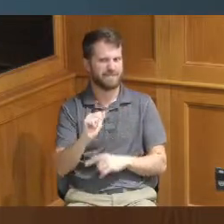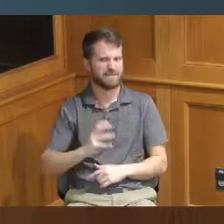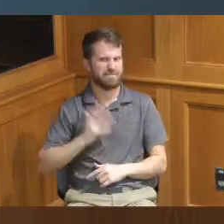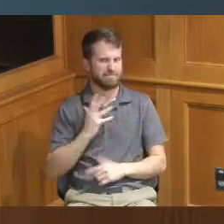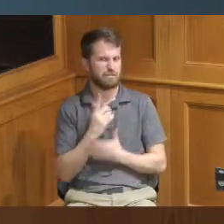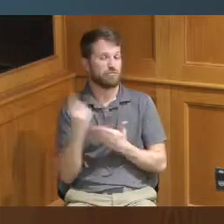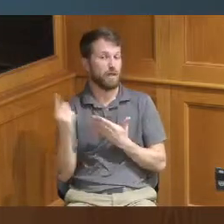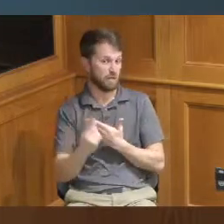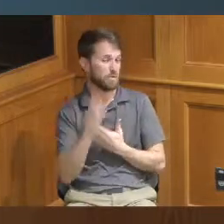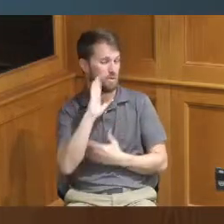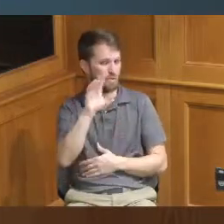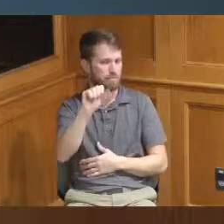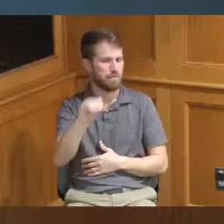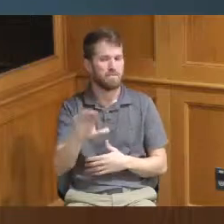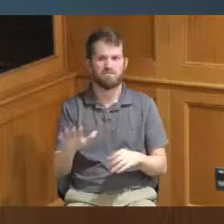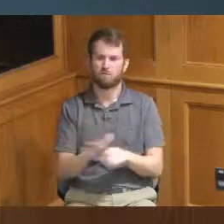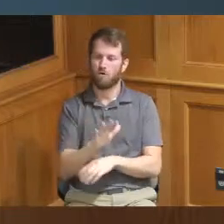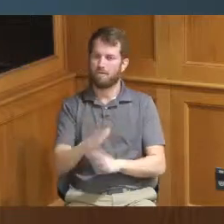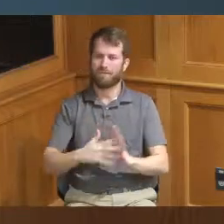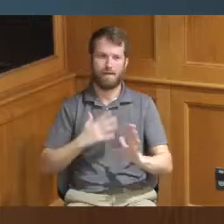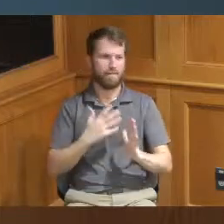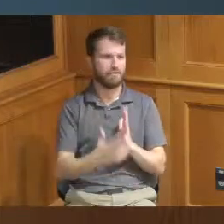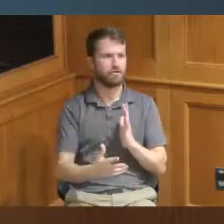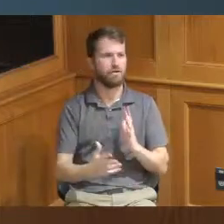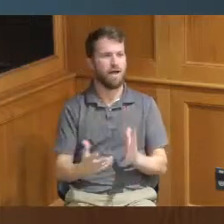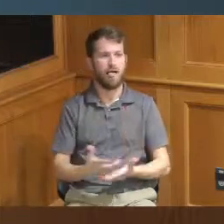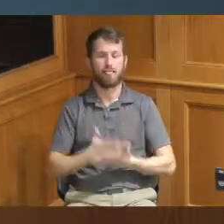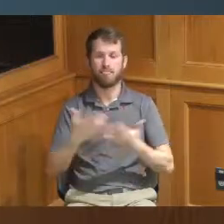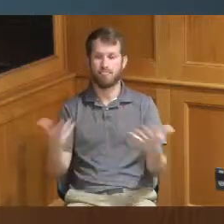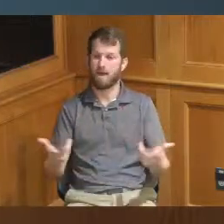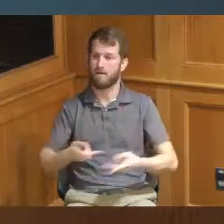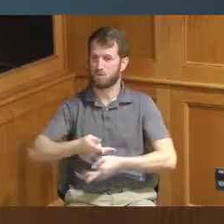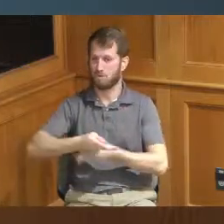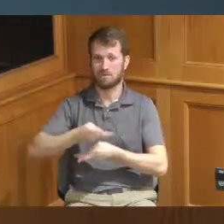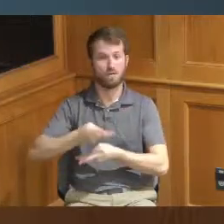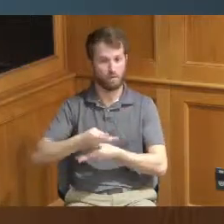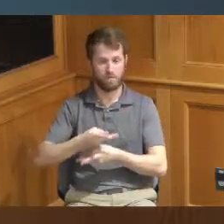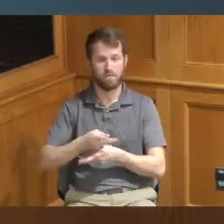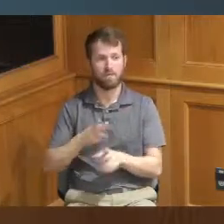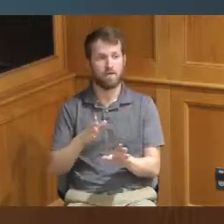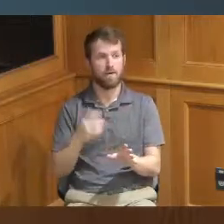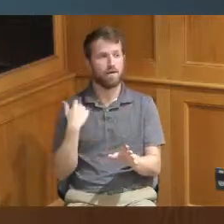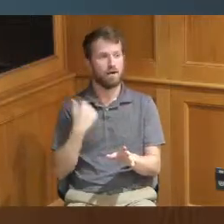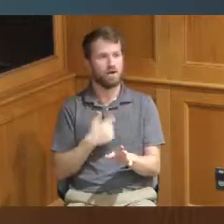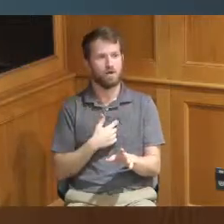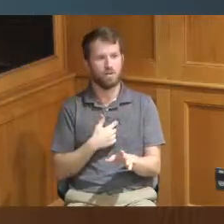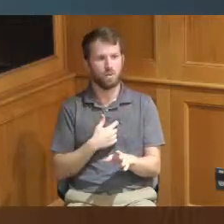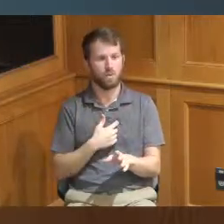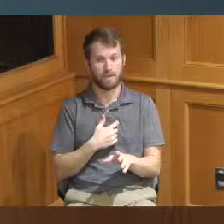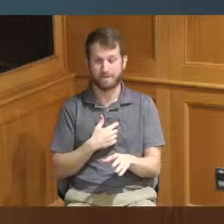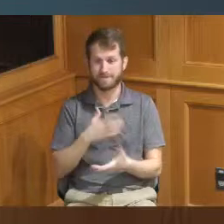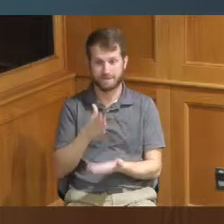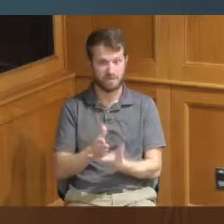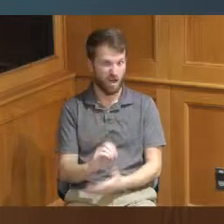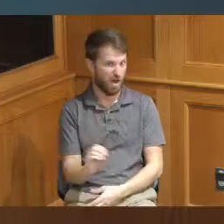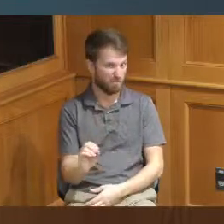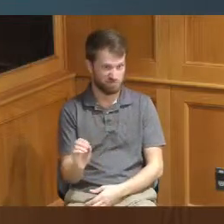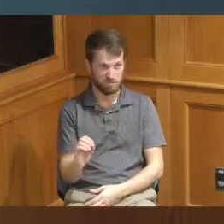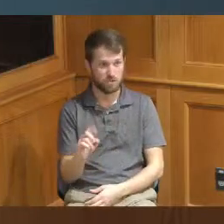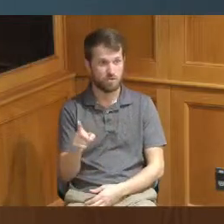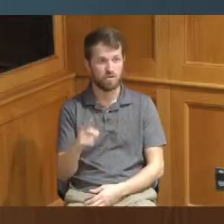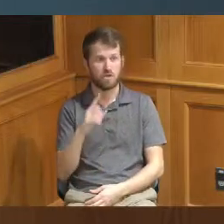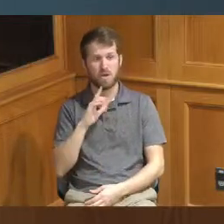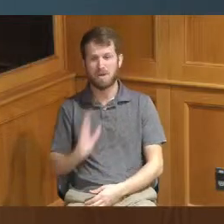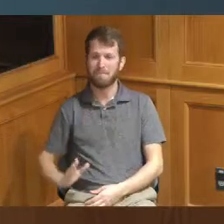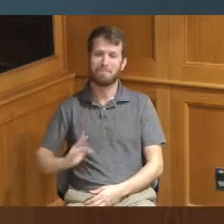a full calendar. We've got a lot to deal with. We have not stopped. So if you say, get back